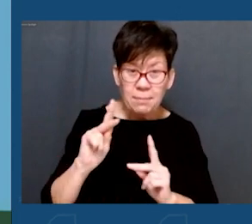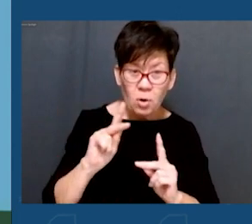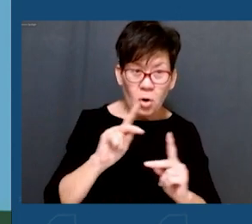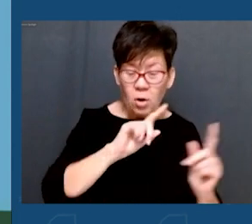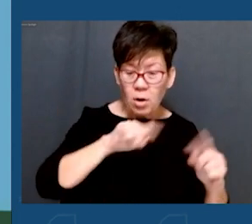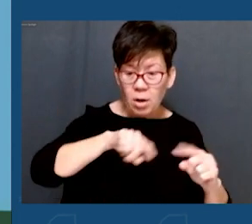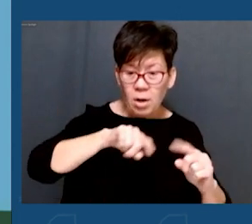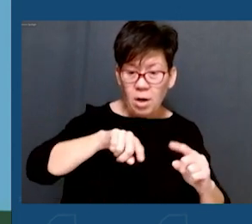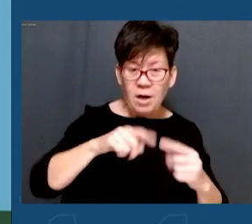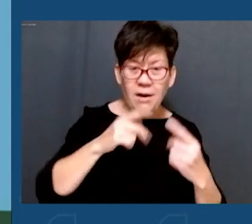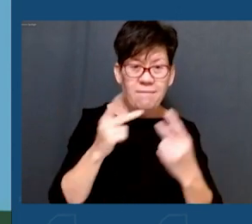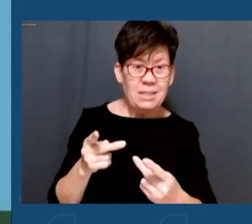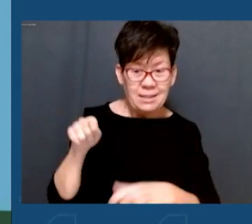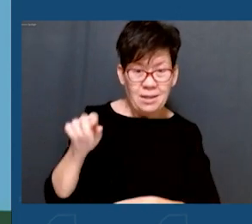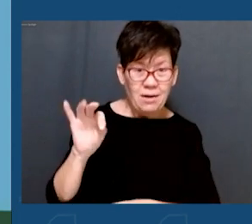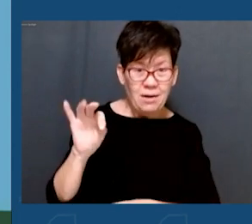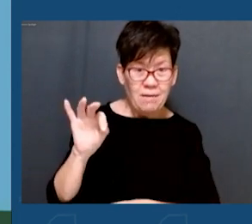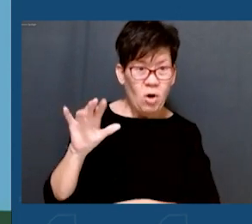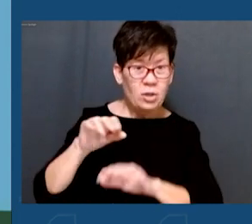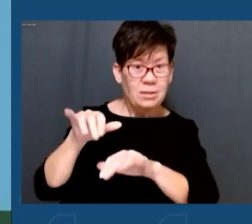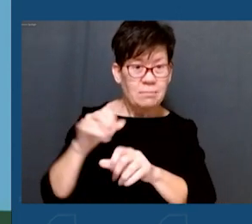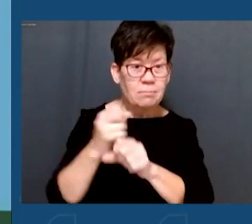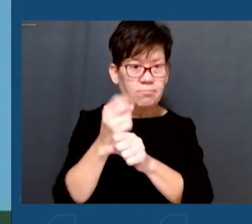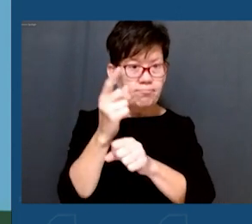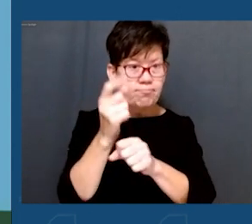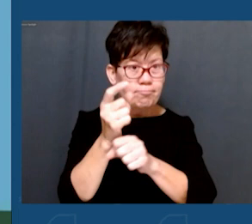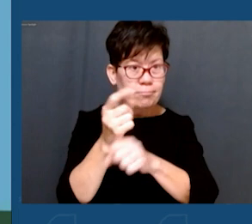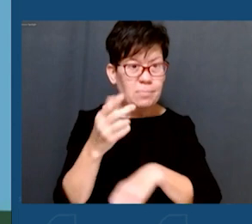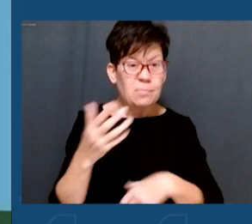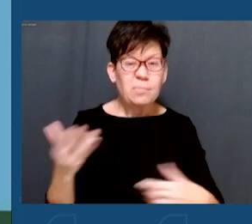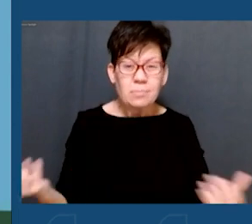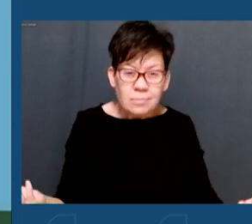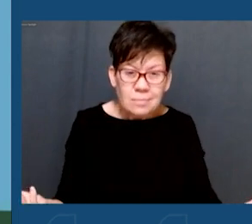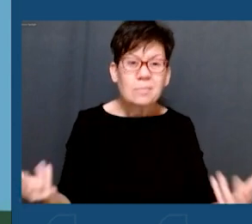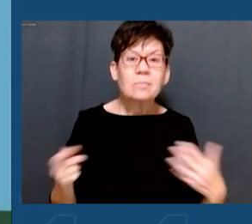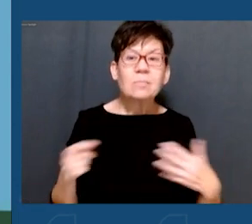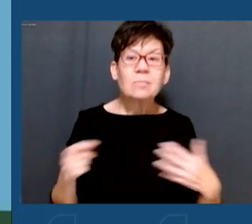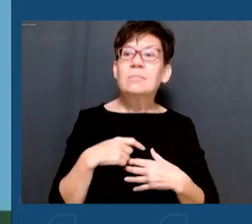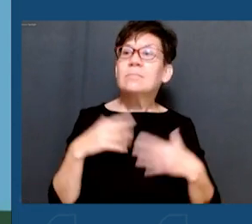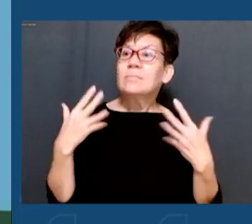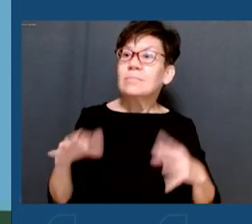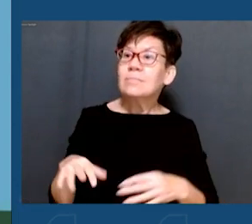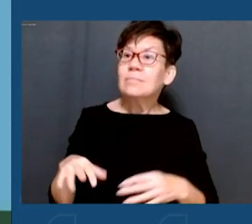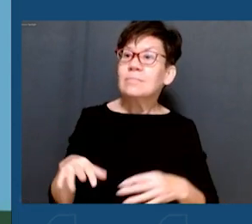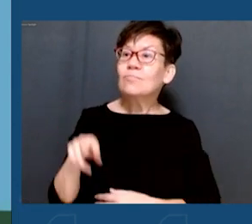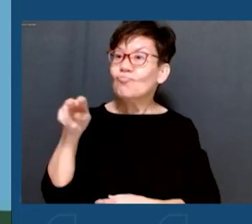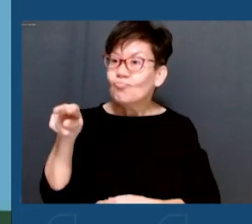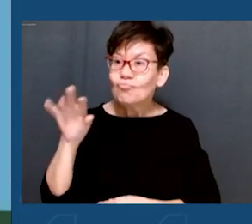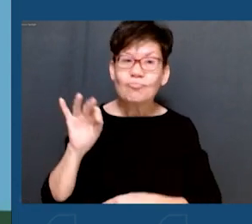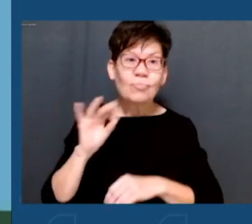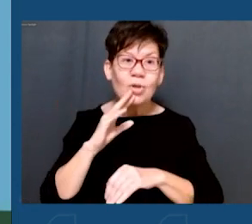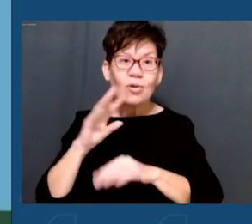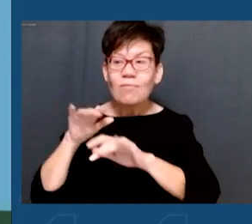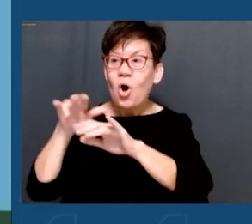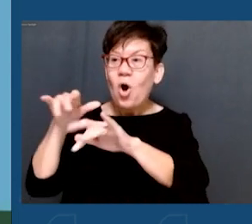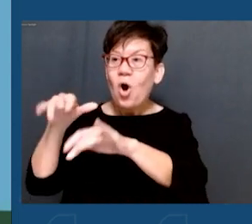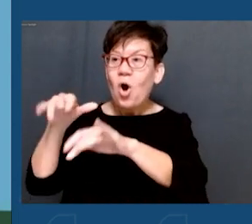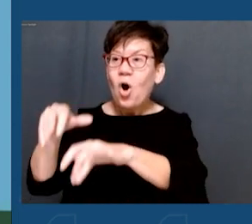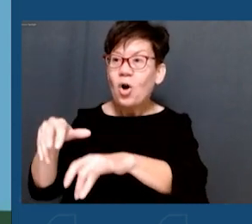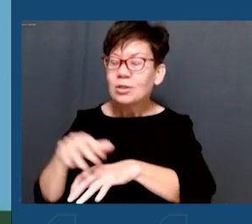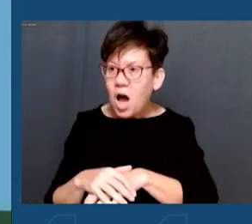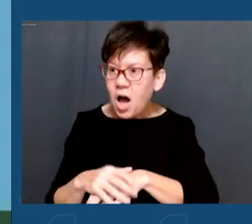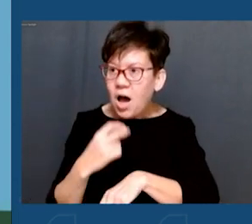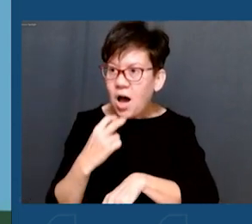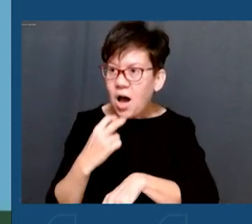to the falls. The rest of the experience beyond looking at this with jaw-dropping wonder has to